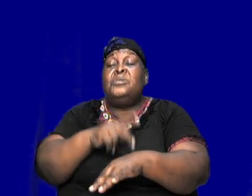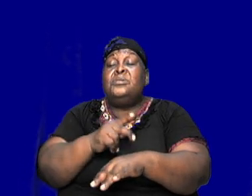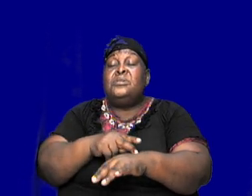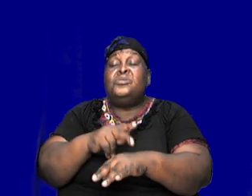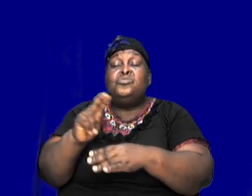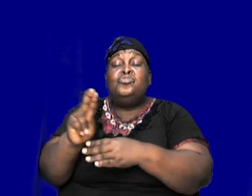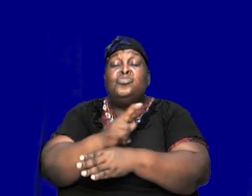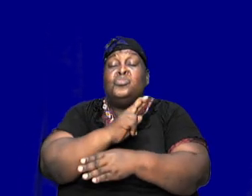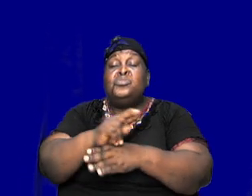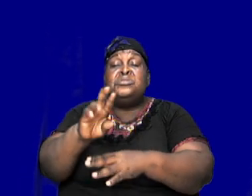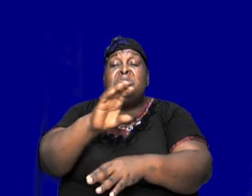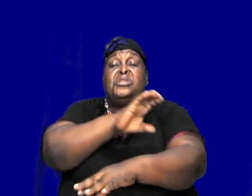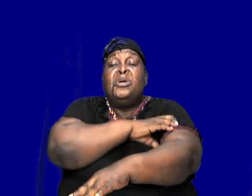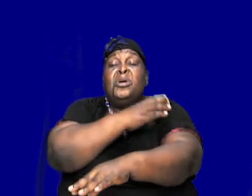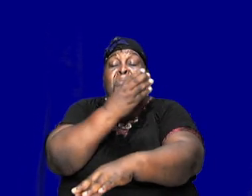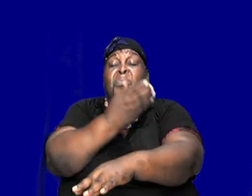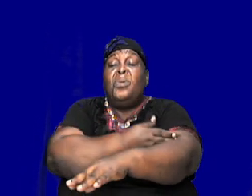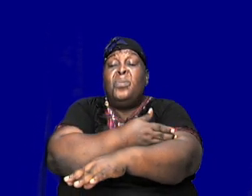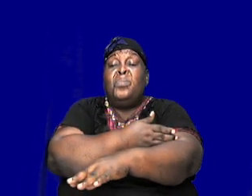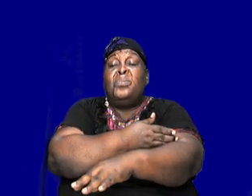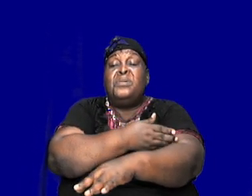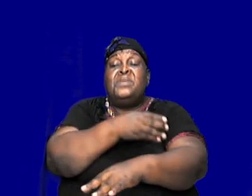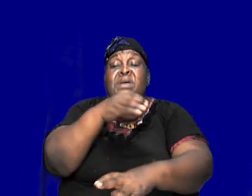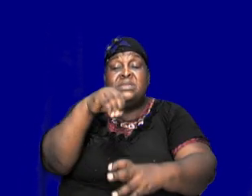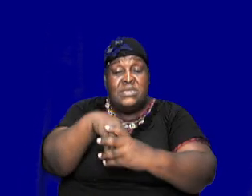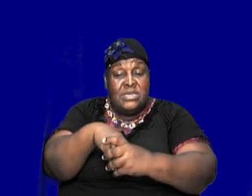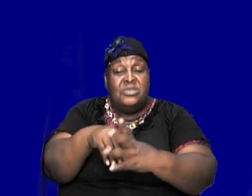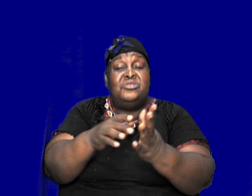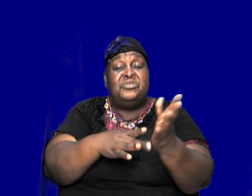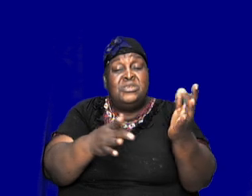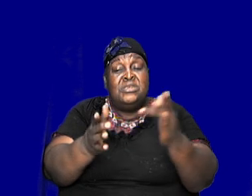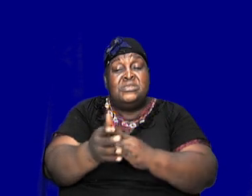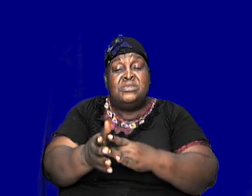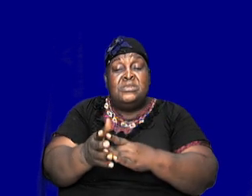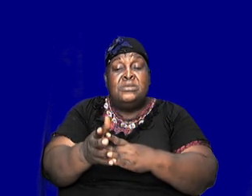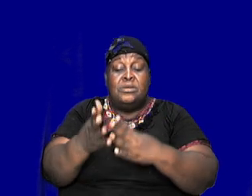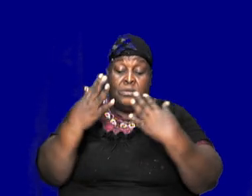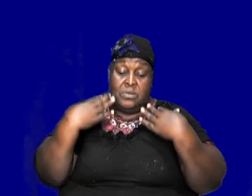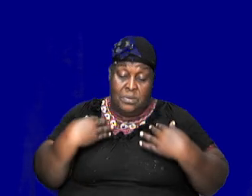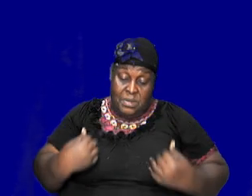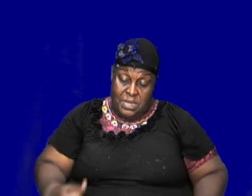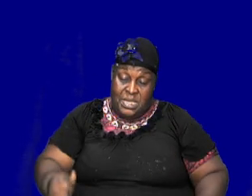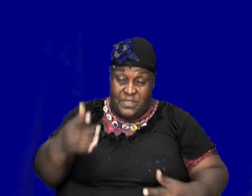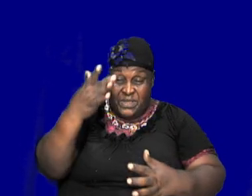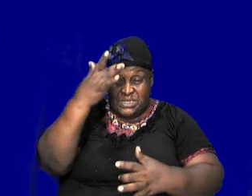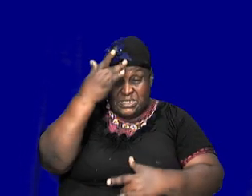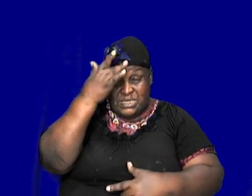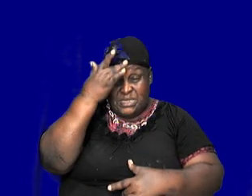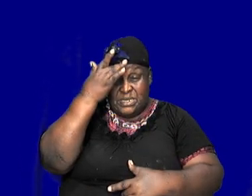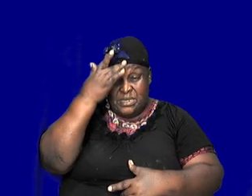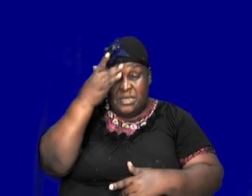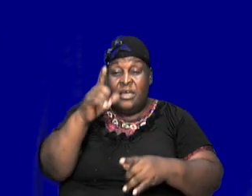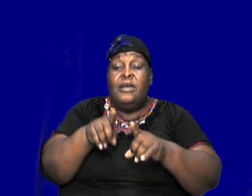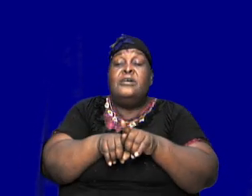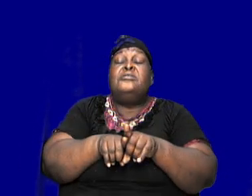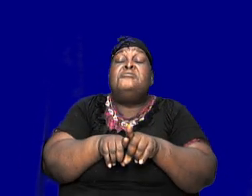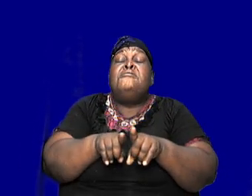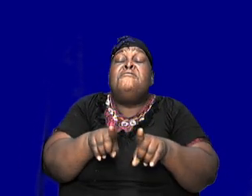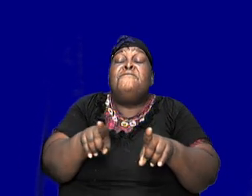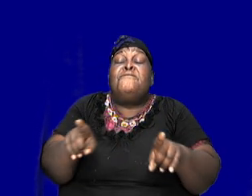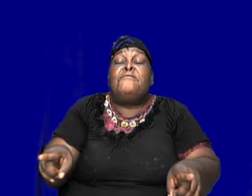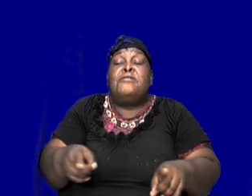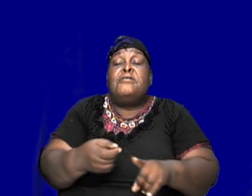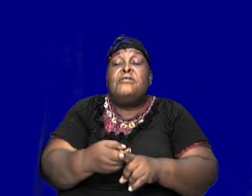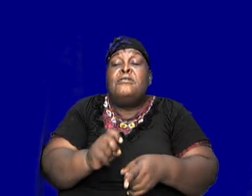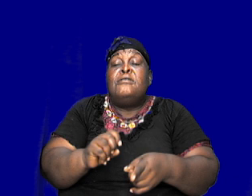power that lies in Jesus to heal the sick. That is different from how Jesus did it. You